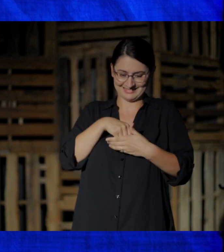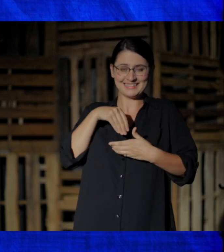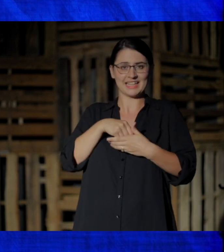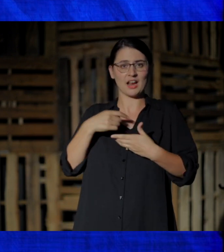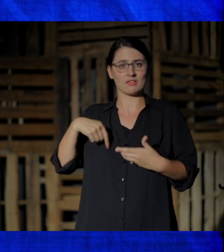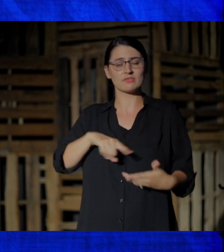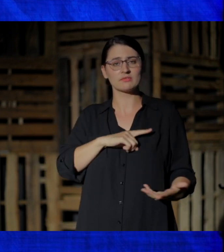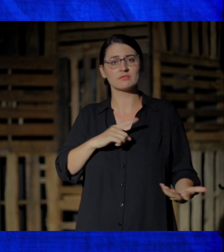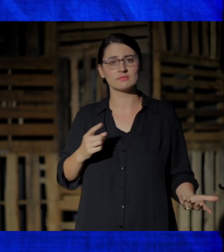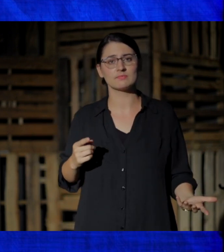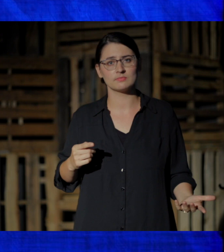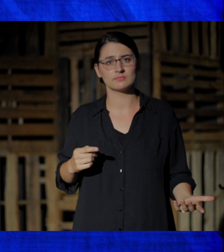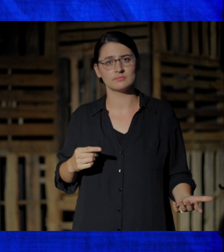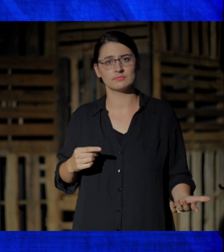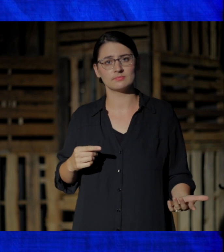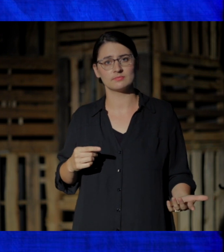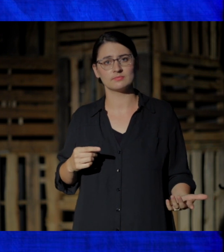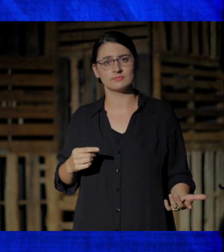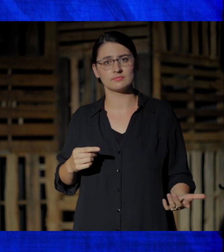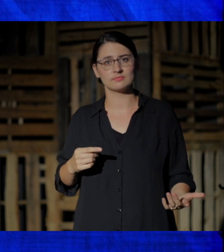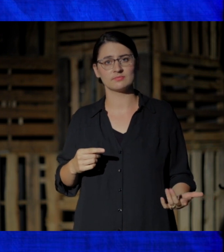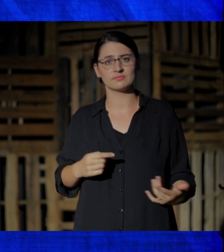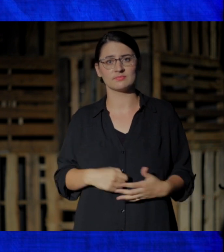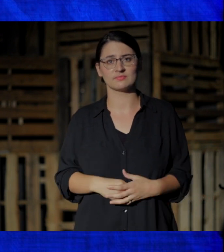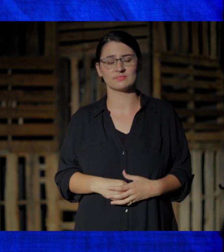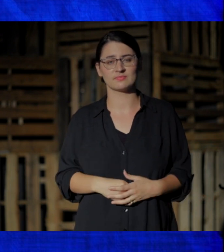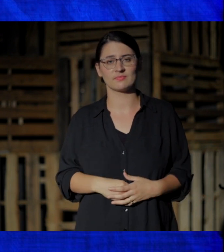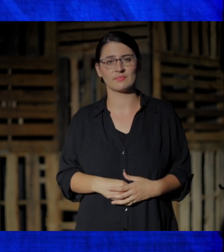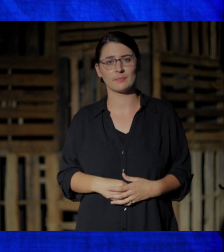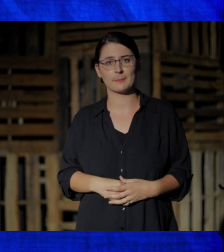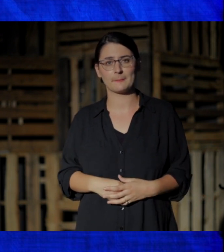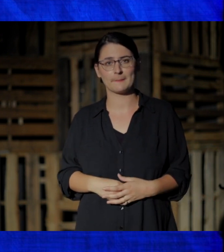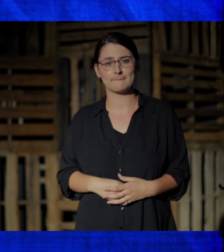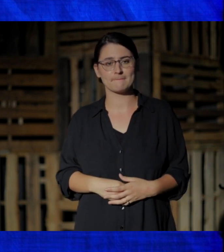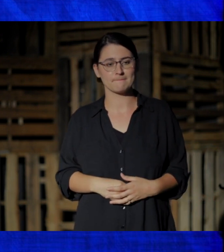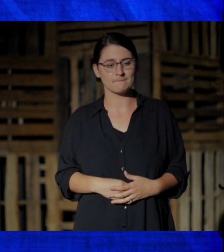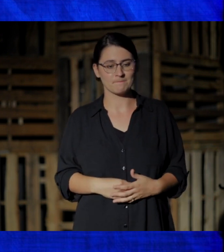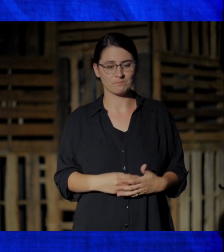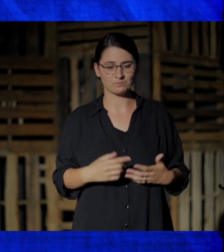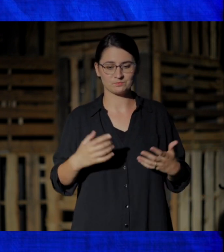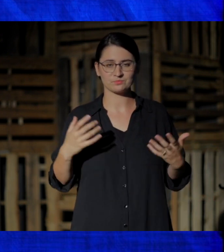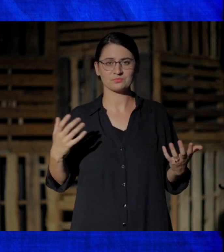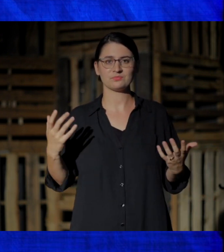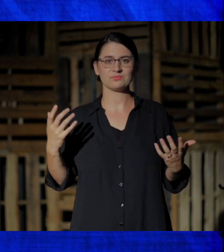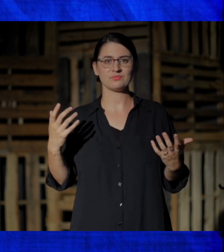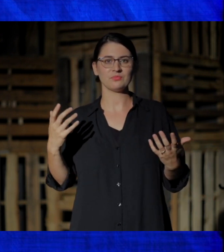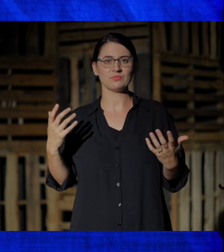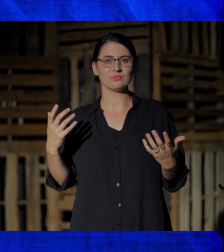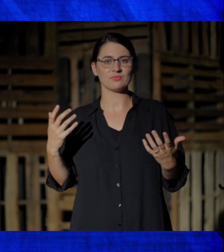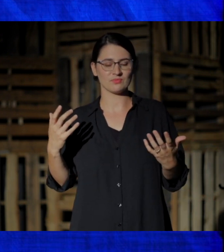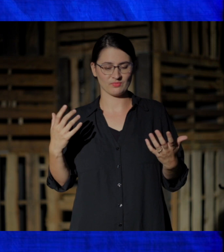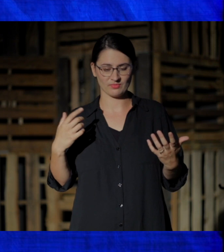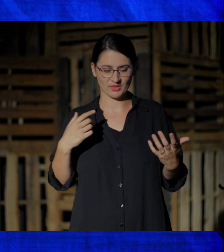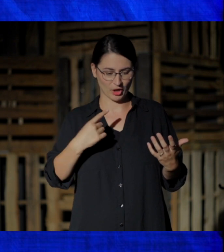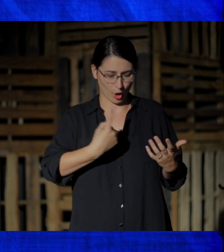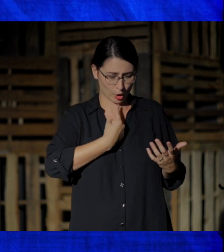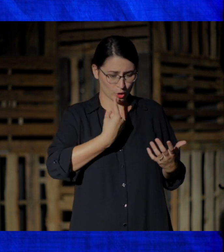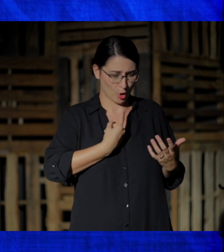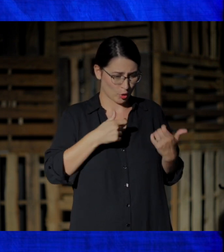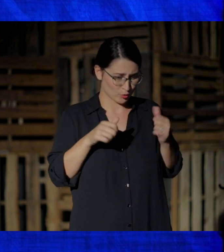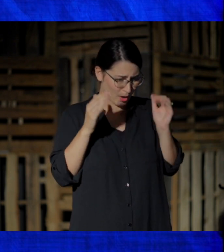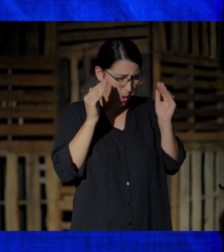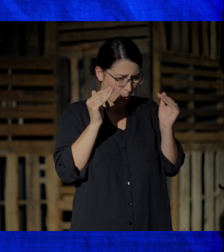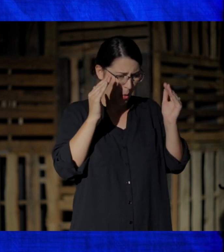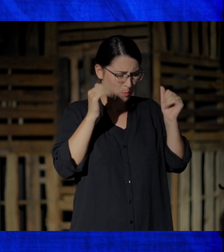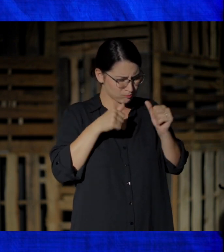So he didn't give us this to try to find hope by ourselves. When you're by yourself, there's a hopelessness in that altogether. The body